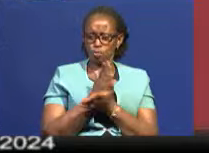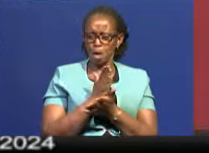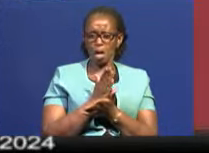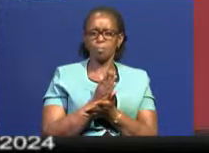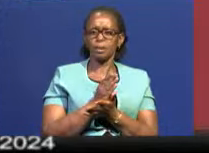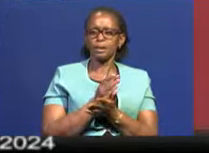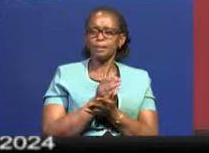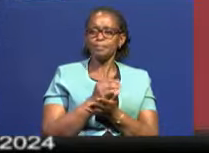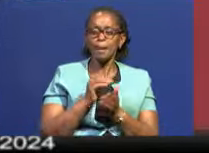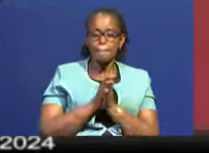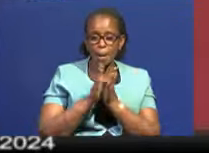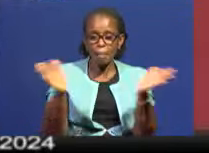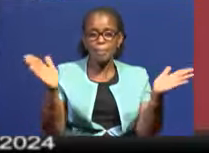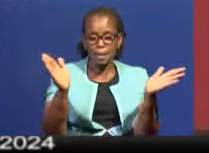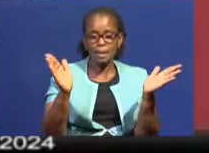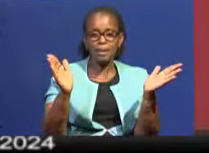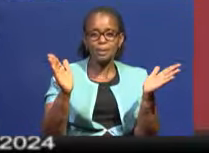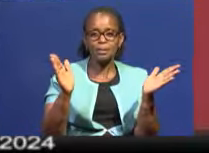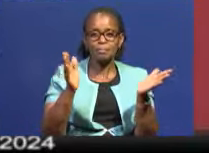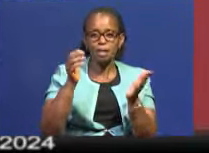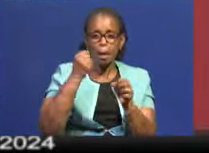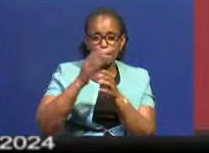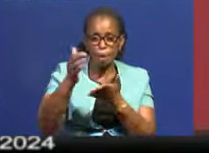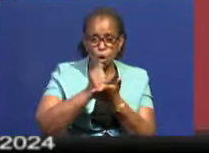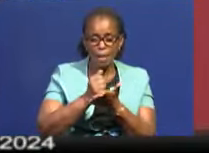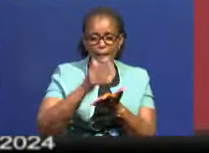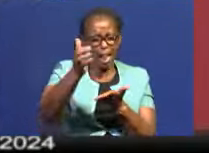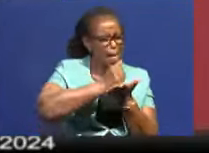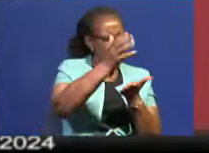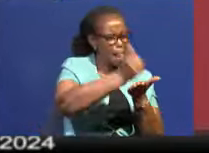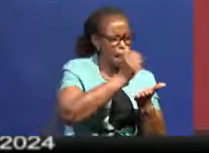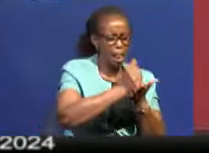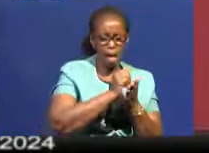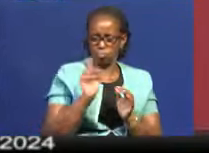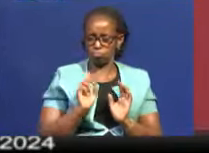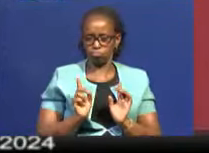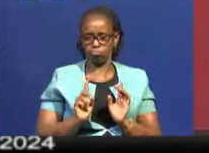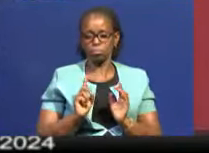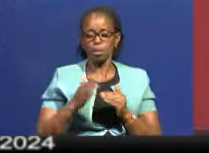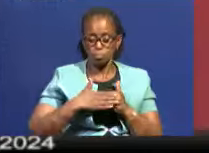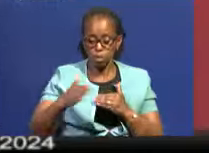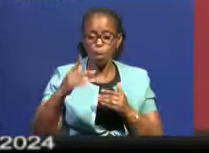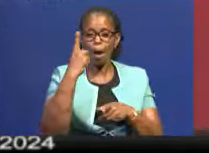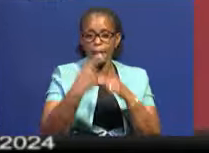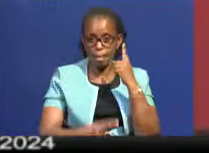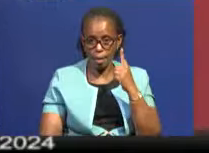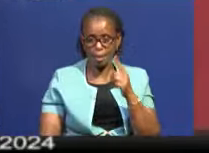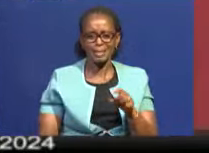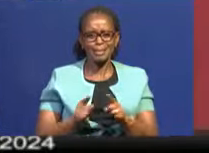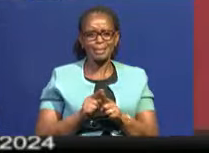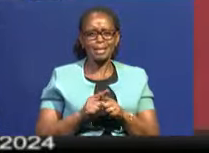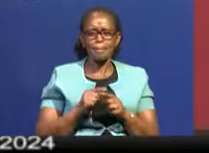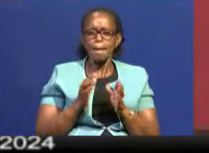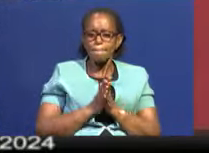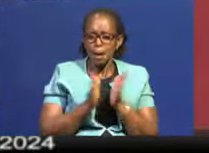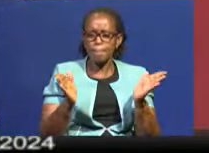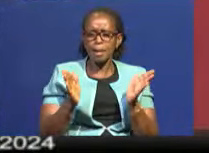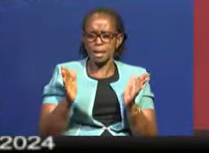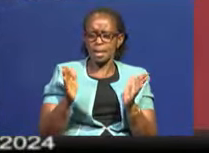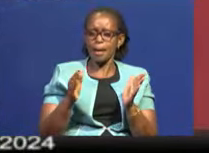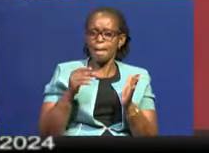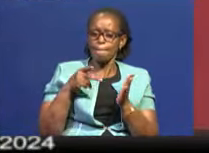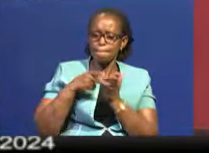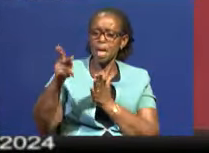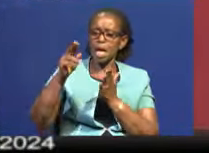new recruitment in the public sector for 1 year, for the next one year, audit and cleanse all public payrolls,